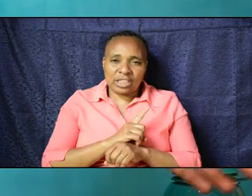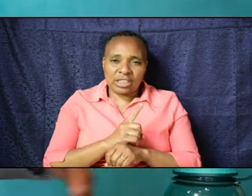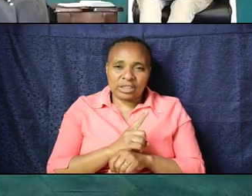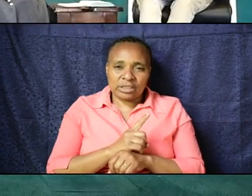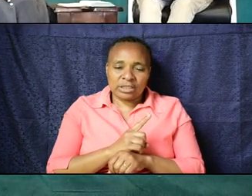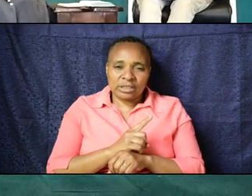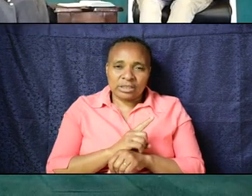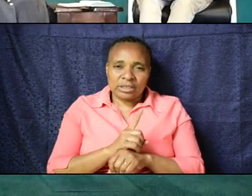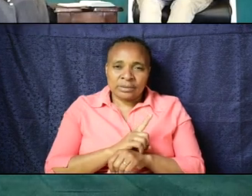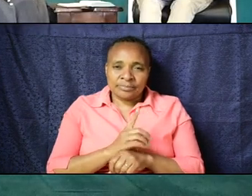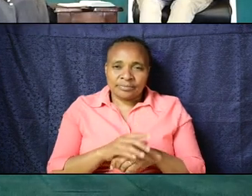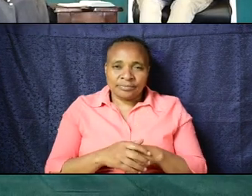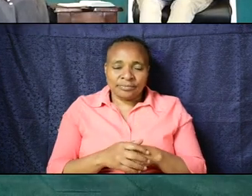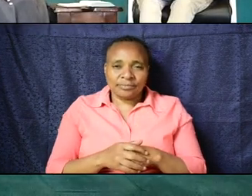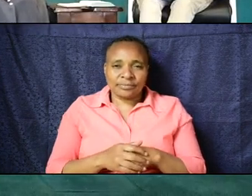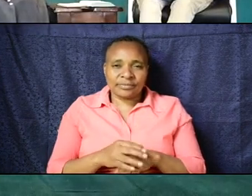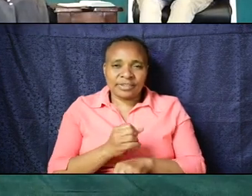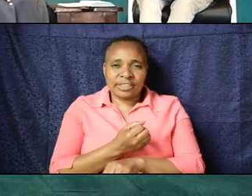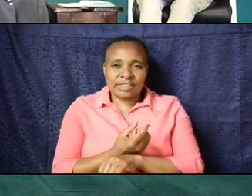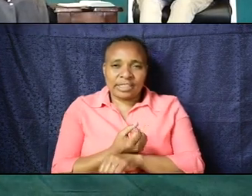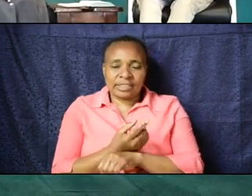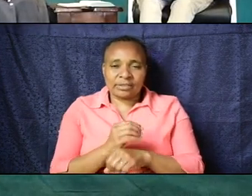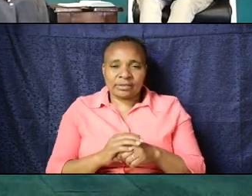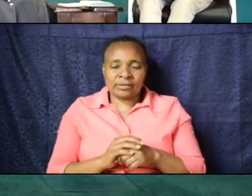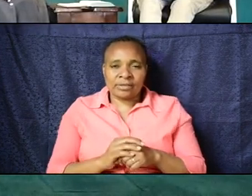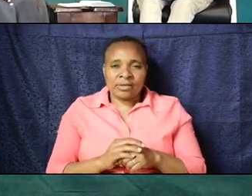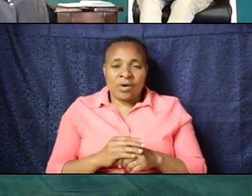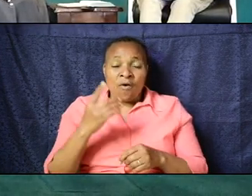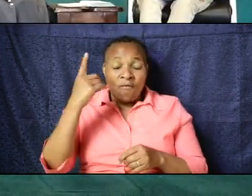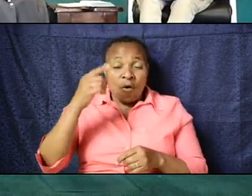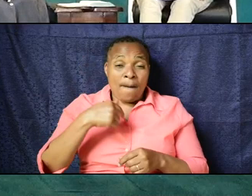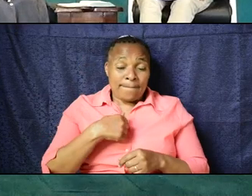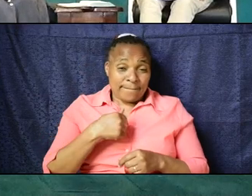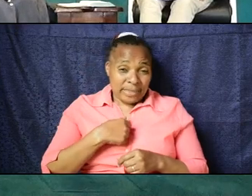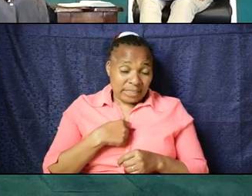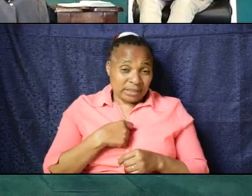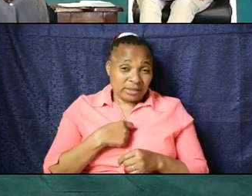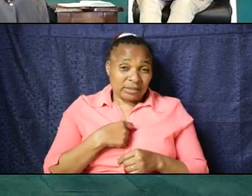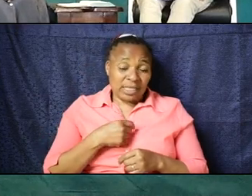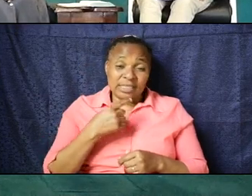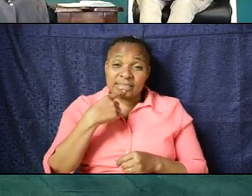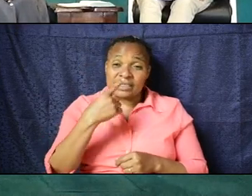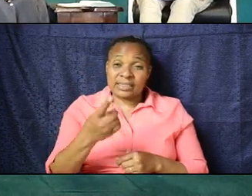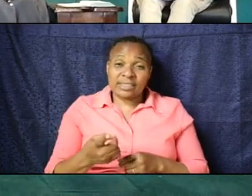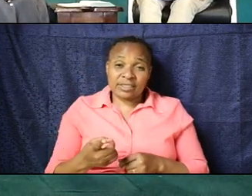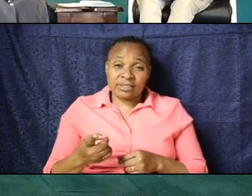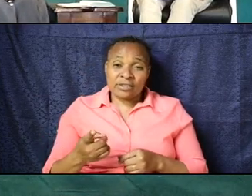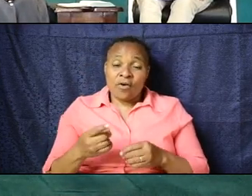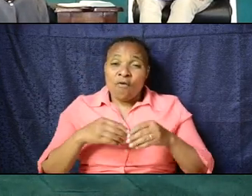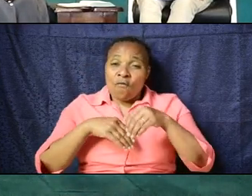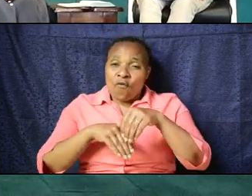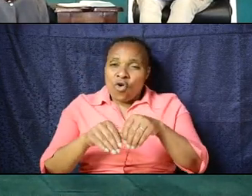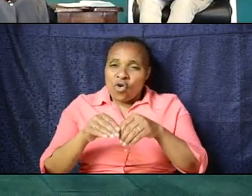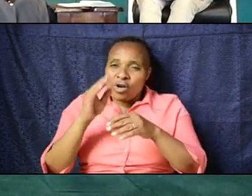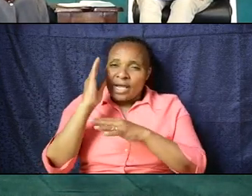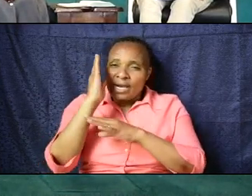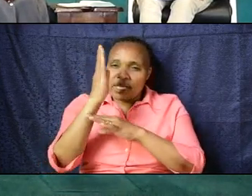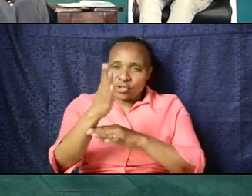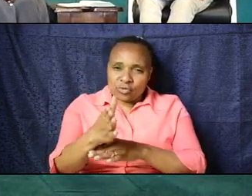from someone. Okay, so for me, I'd say follow directions